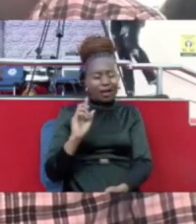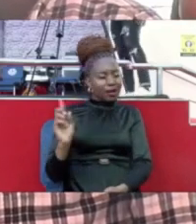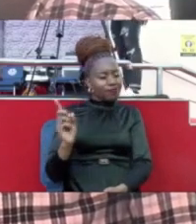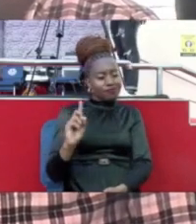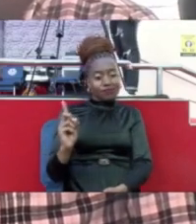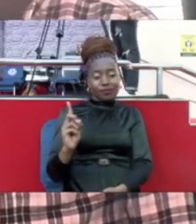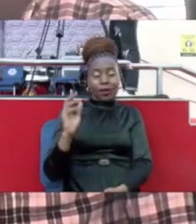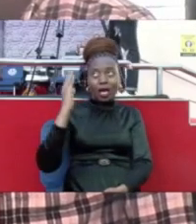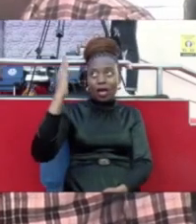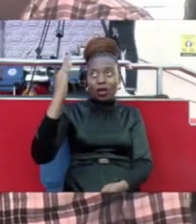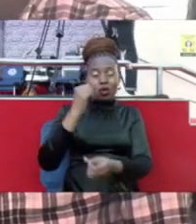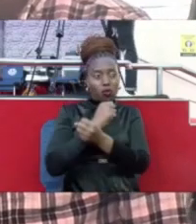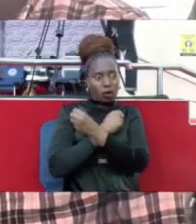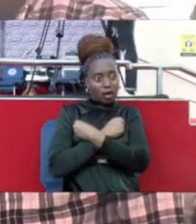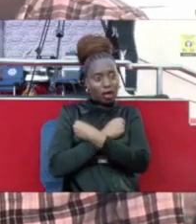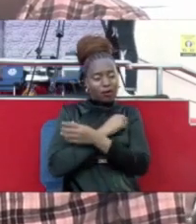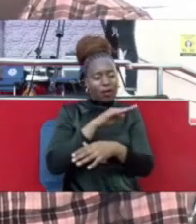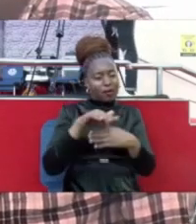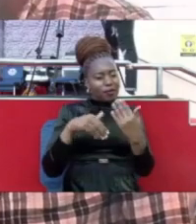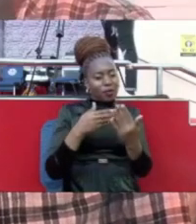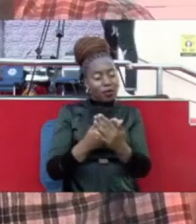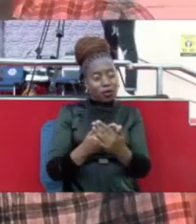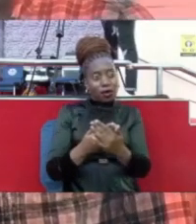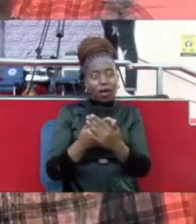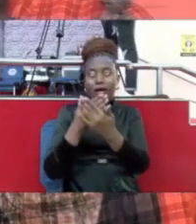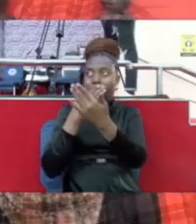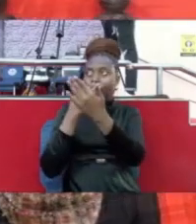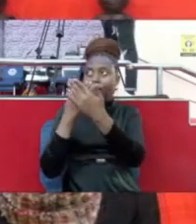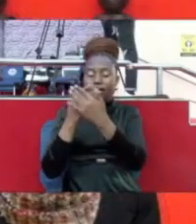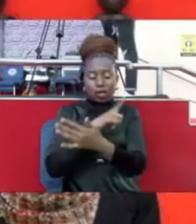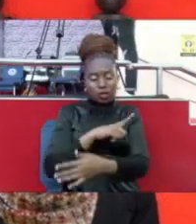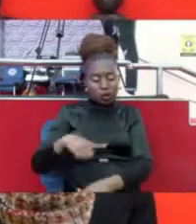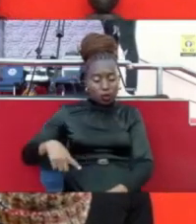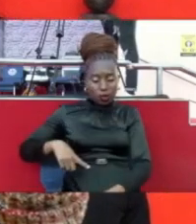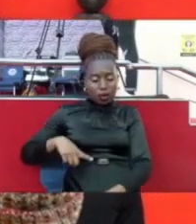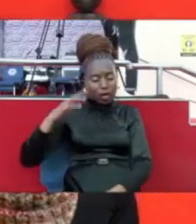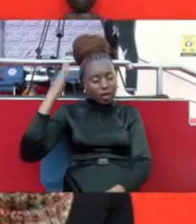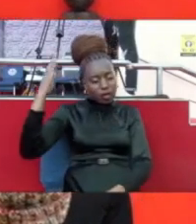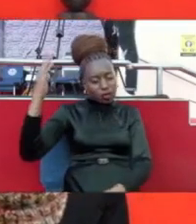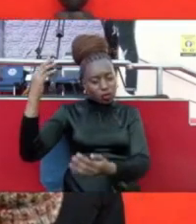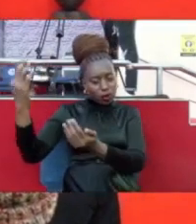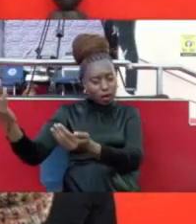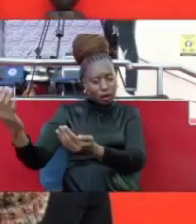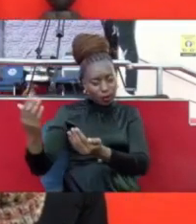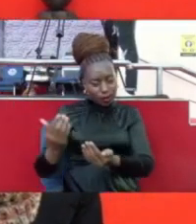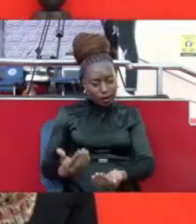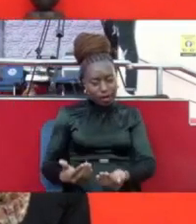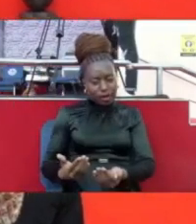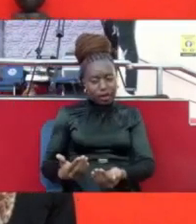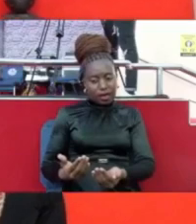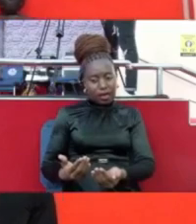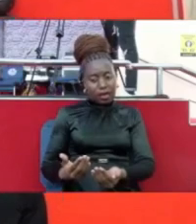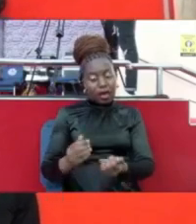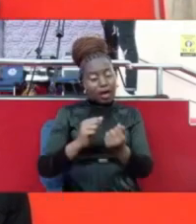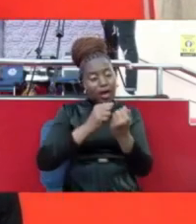all. Unawapenda wote. And I thank you, God, nani nakushukuru Mungu, that you're going to bring kwamba utaleta a